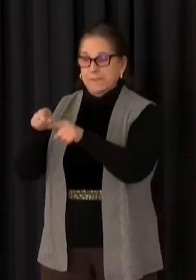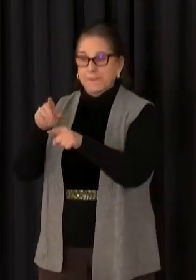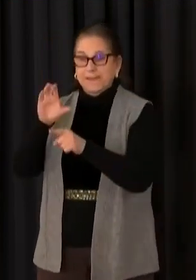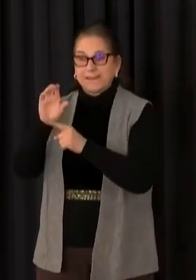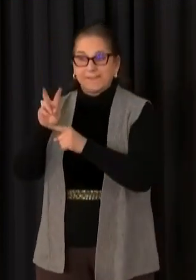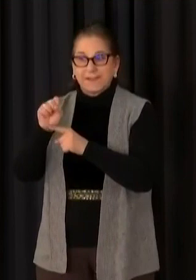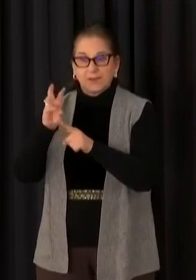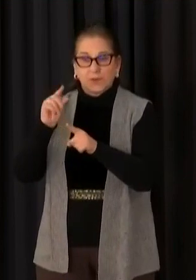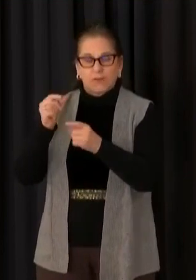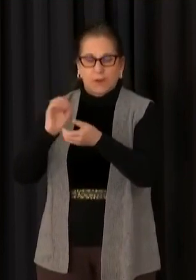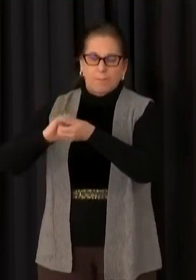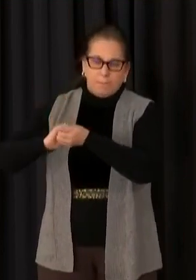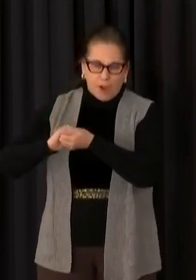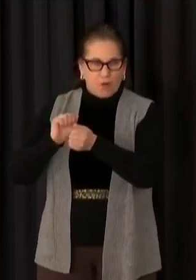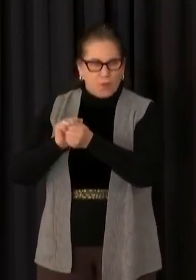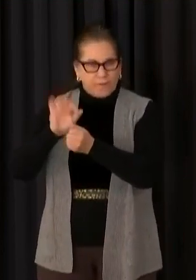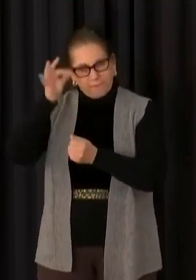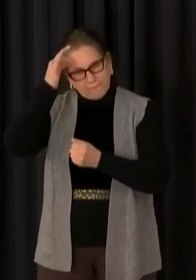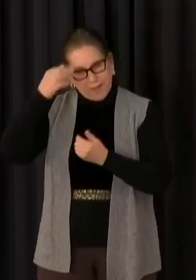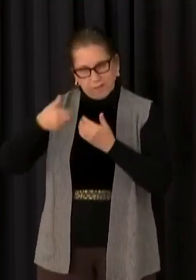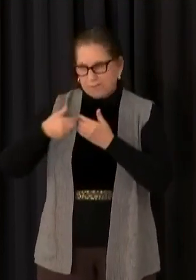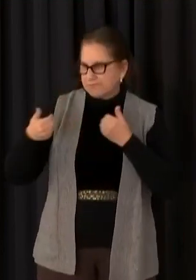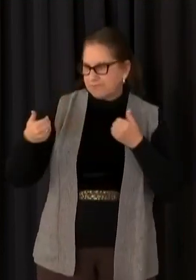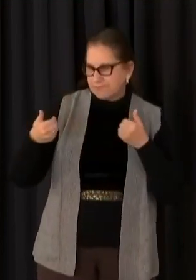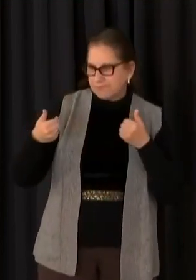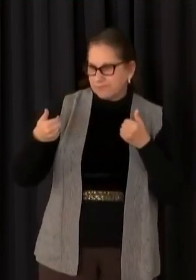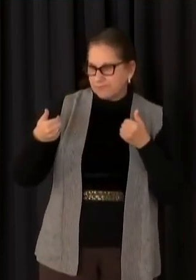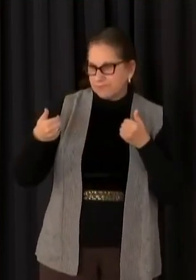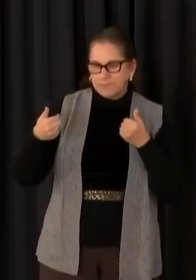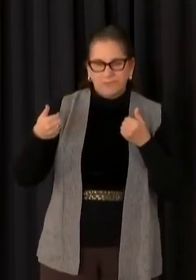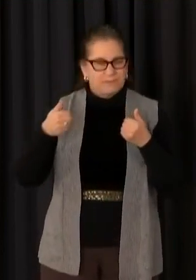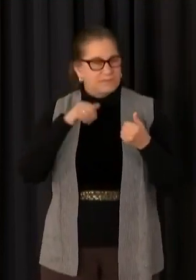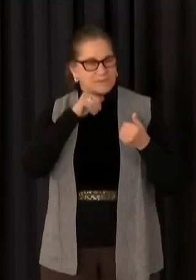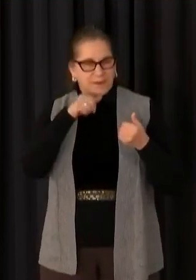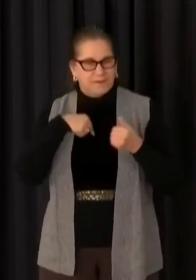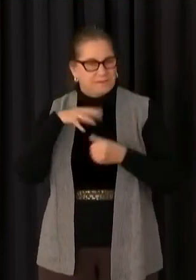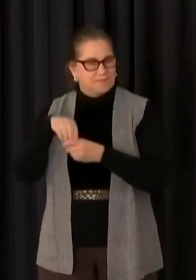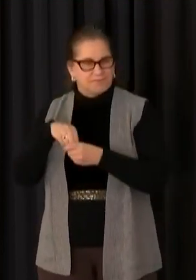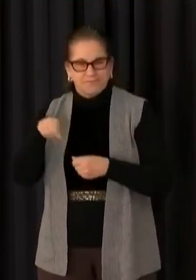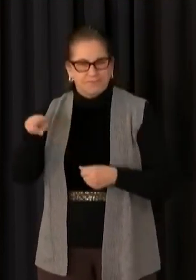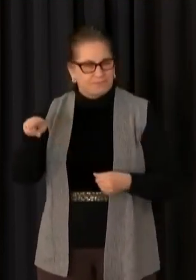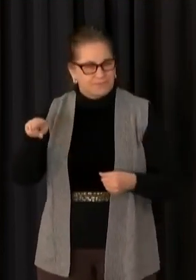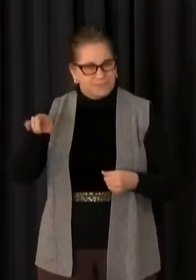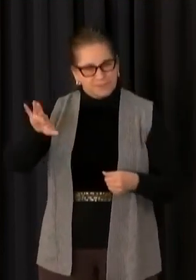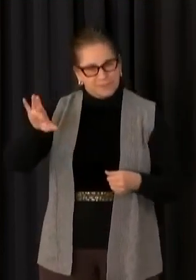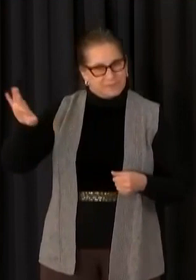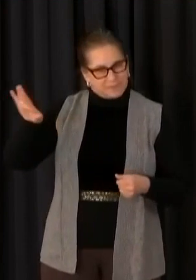local systems. However, it is referred to as a